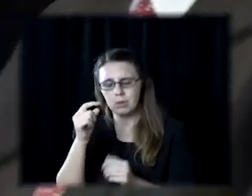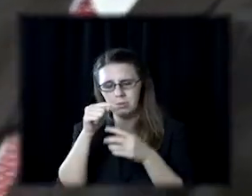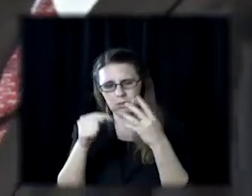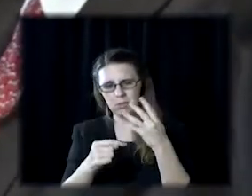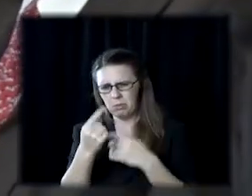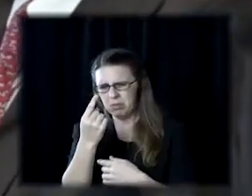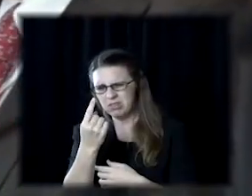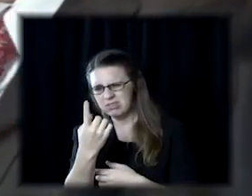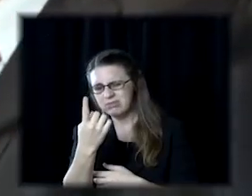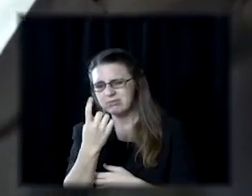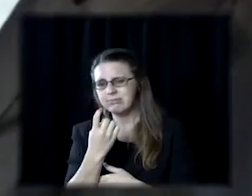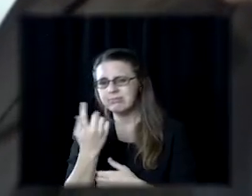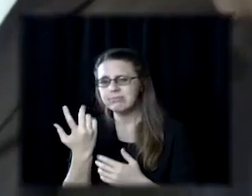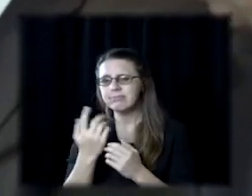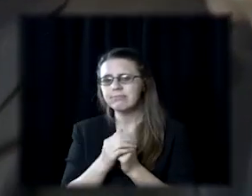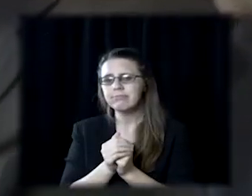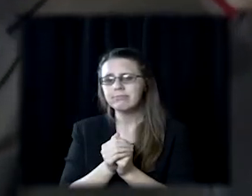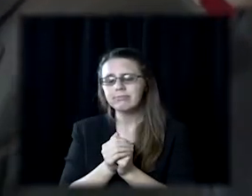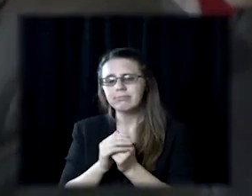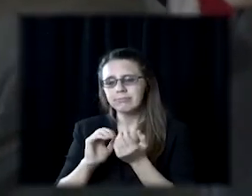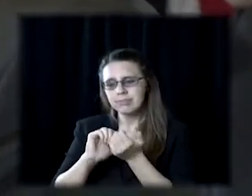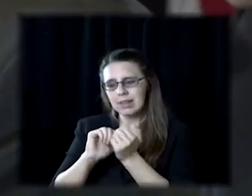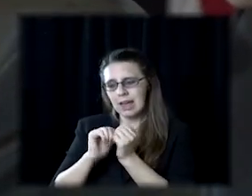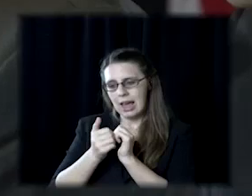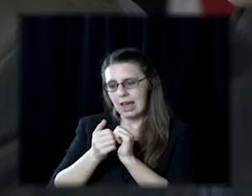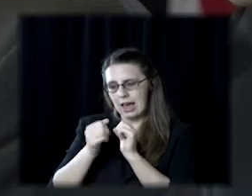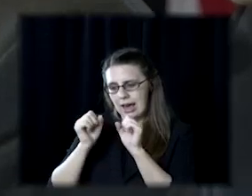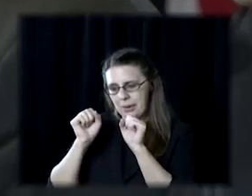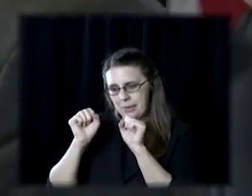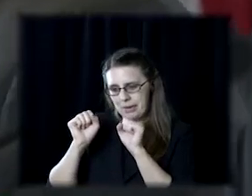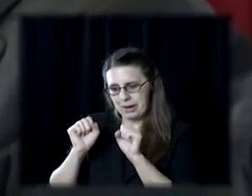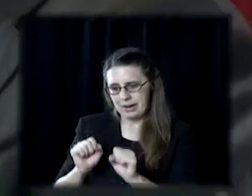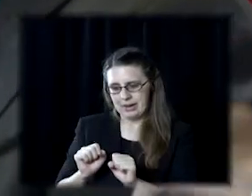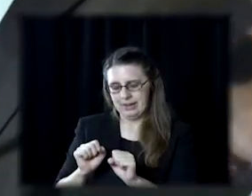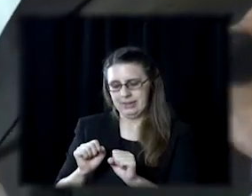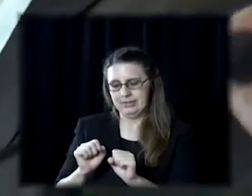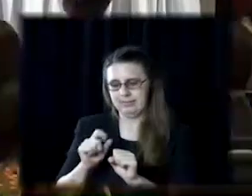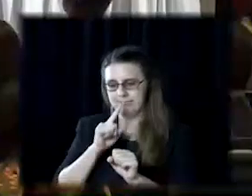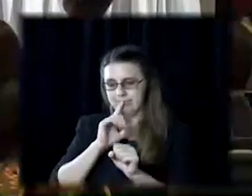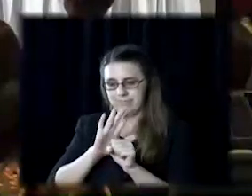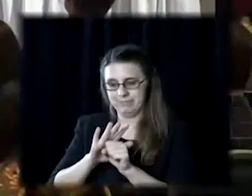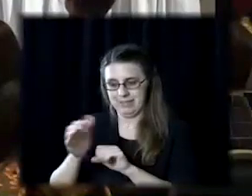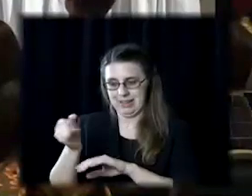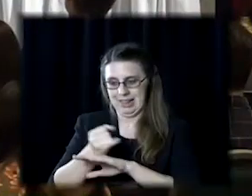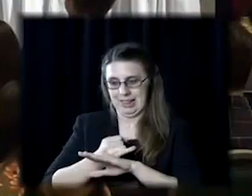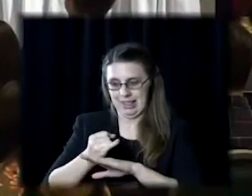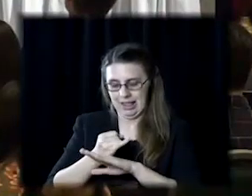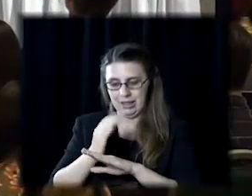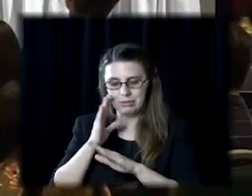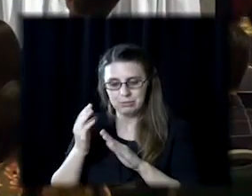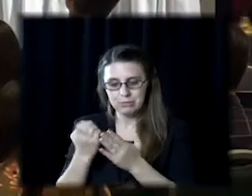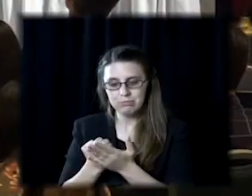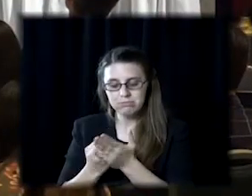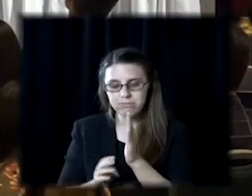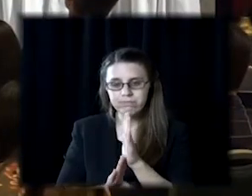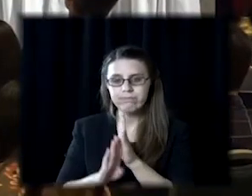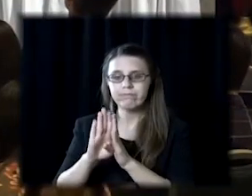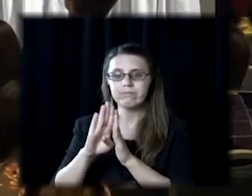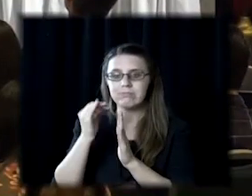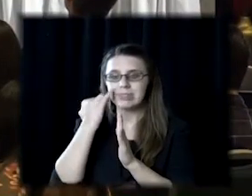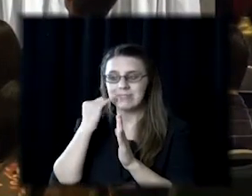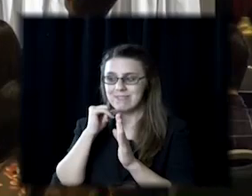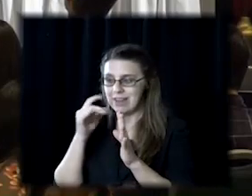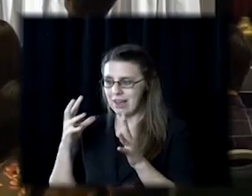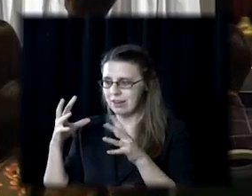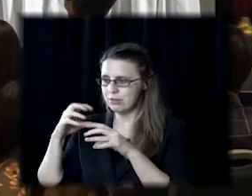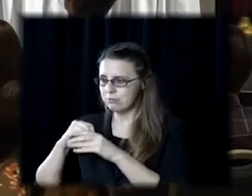questions was, how do we ensure an island can achieve economic development if we don't invest enough in areas like education, for